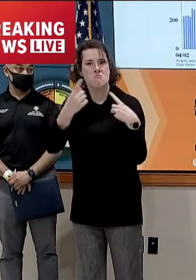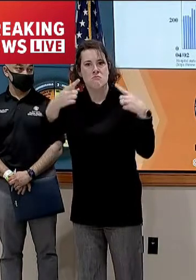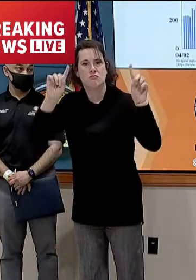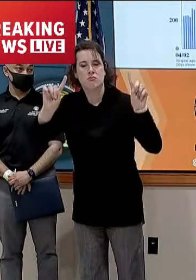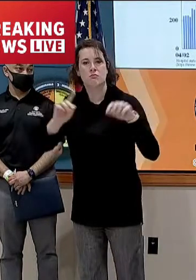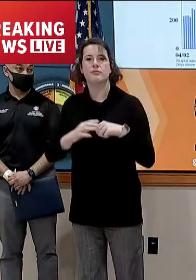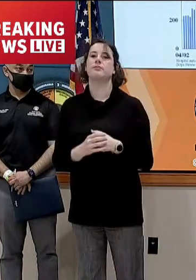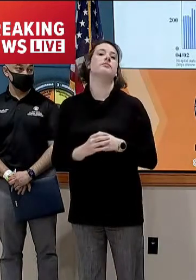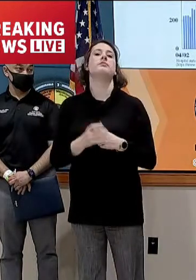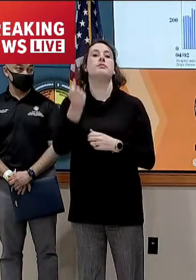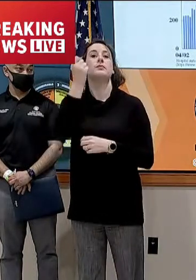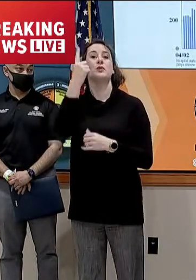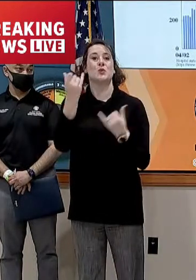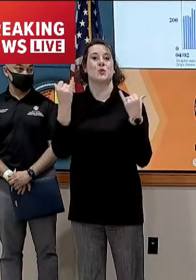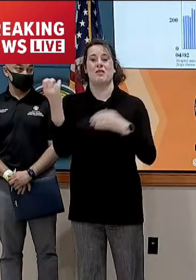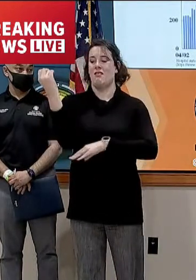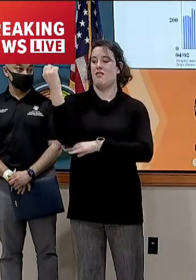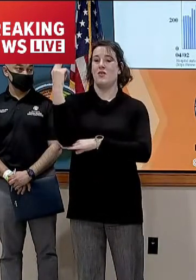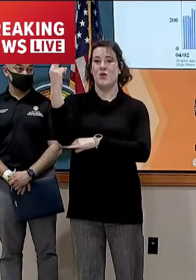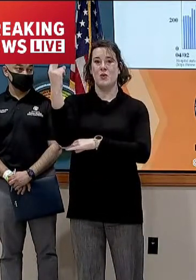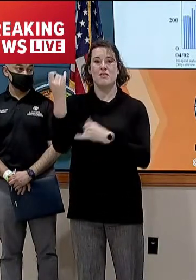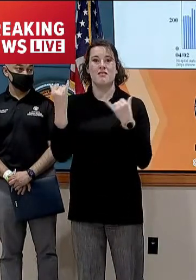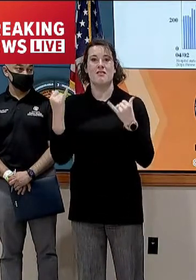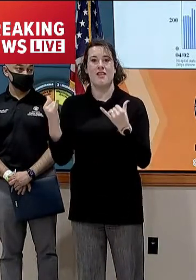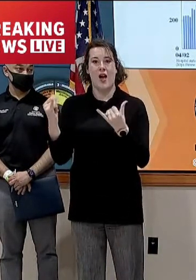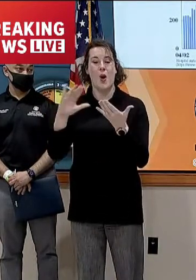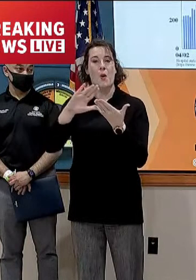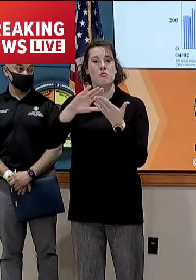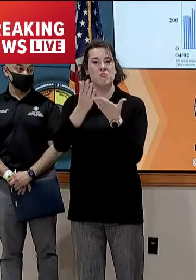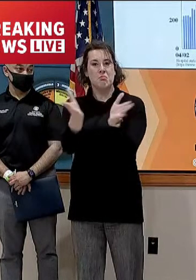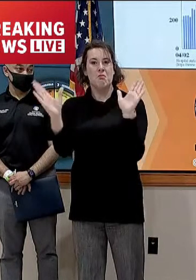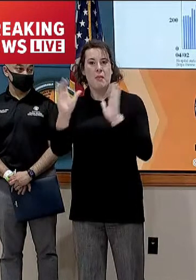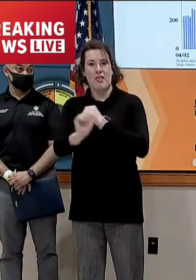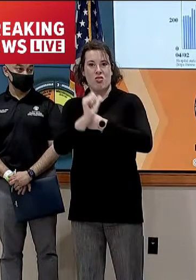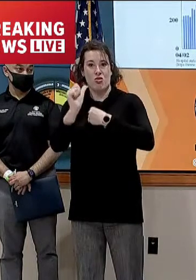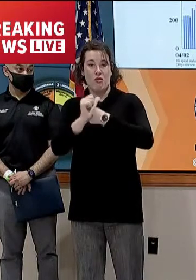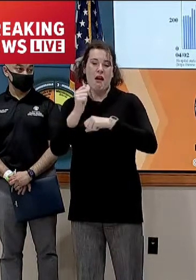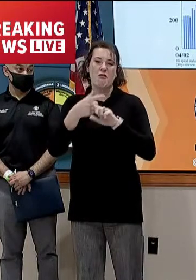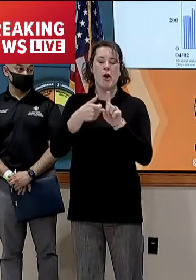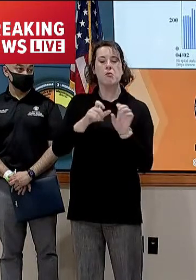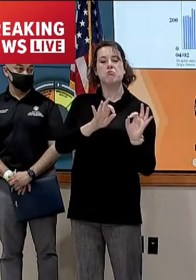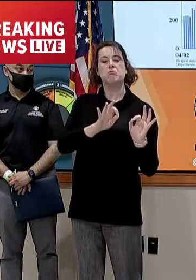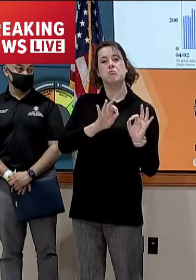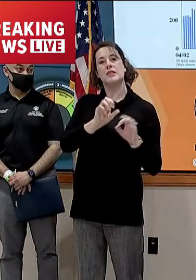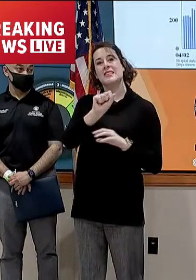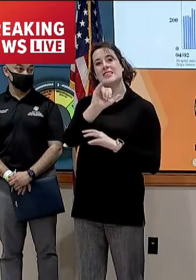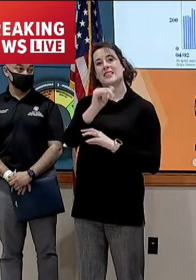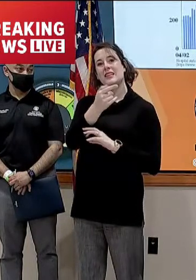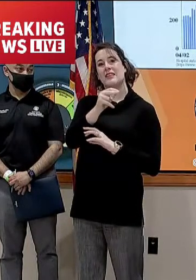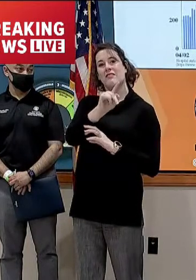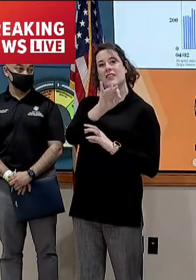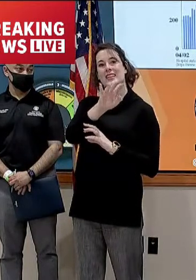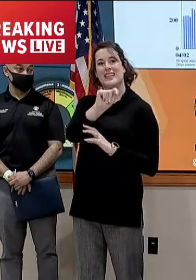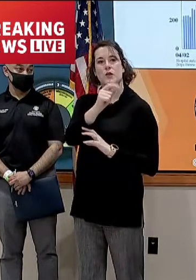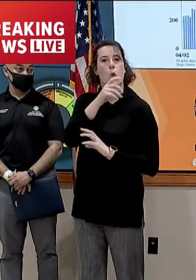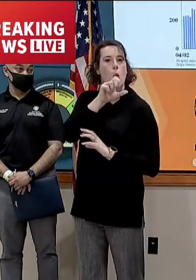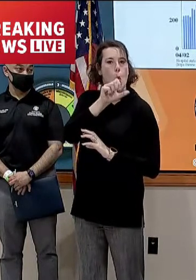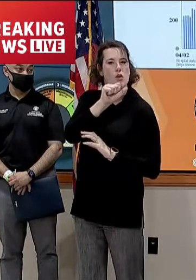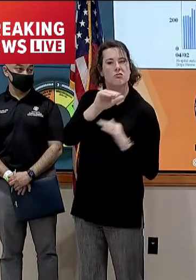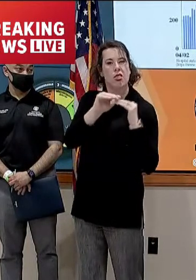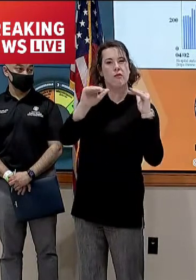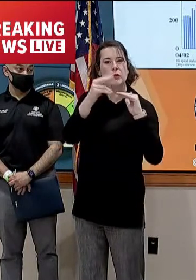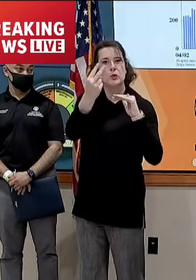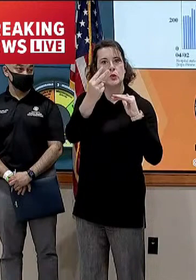directed that as of noon today, we elevate our public threat level from significant, orange, level 2, to